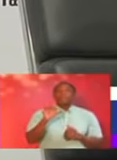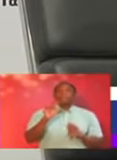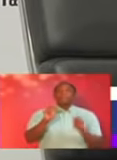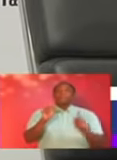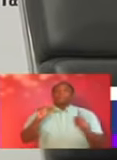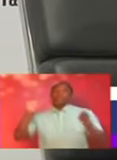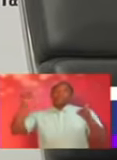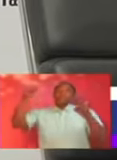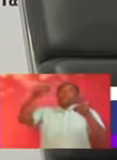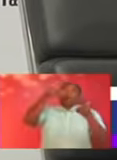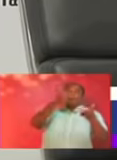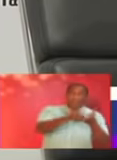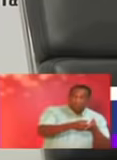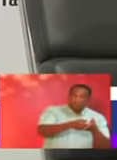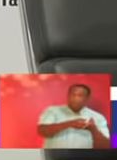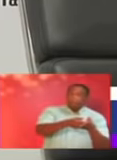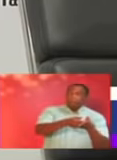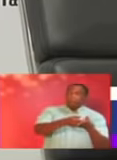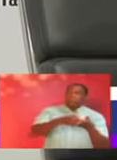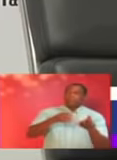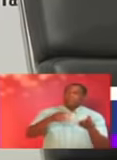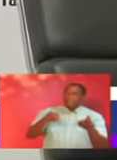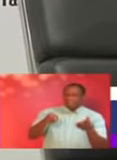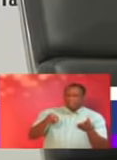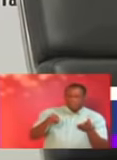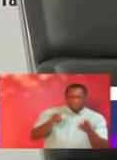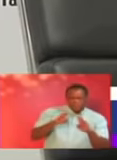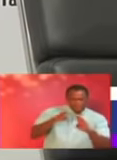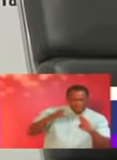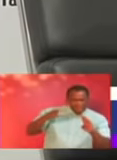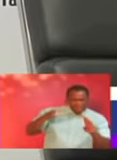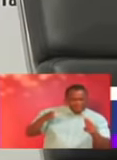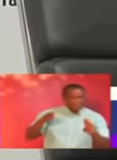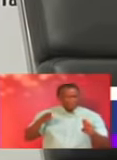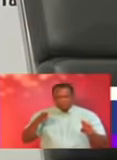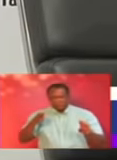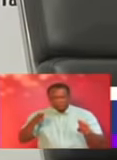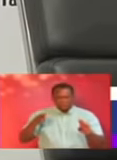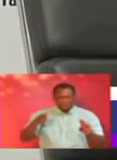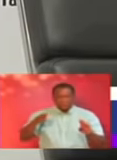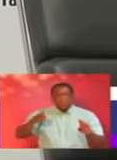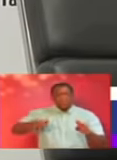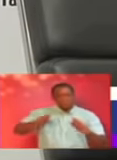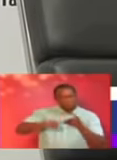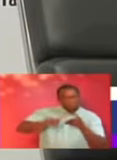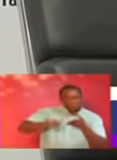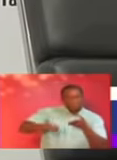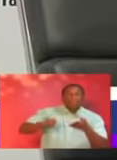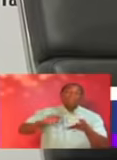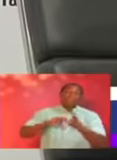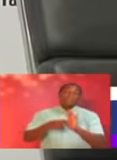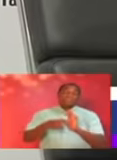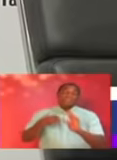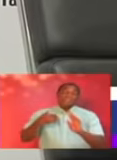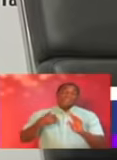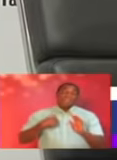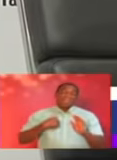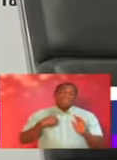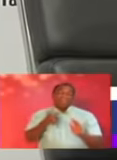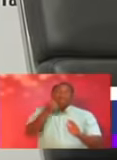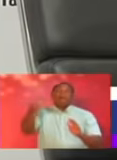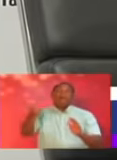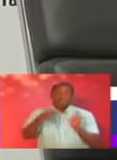of concern, before we confirm those cases, we have another type of criteria, which is actually a double negative discharge